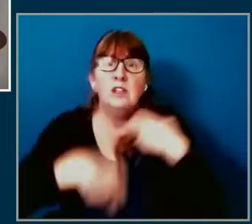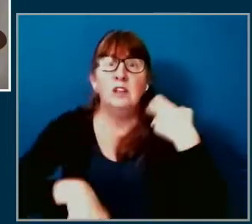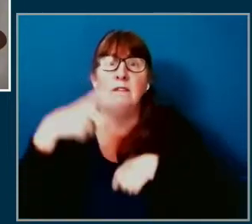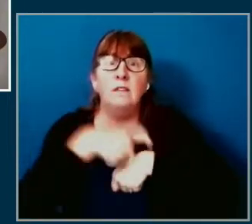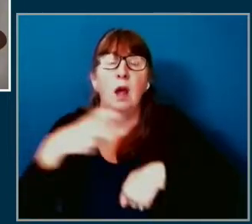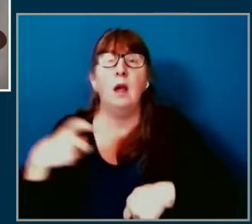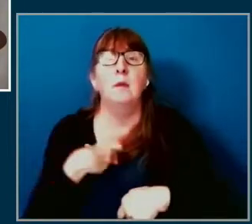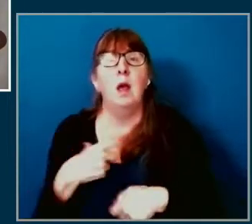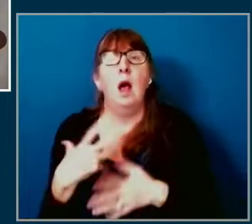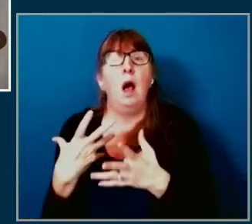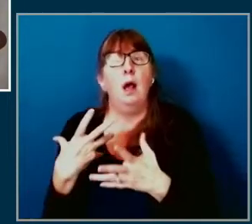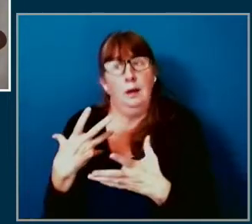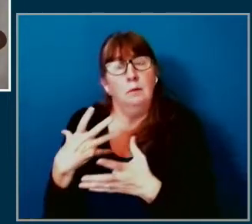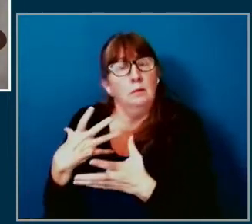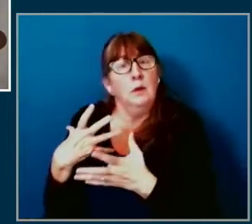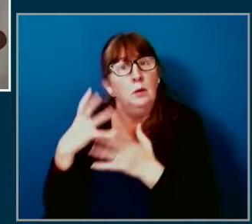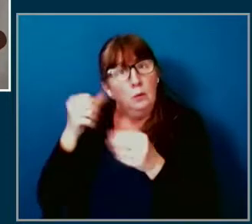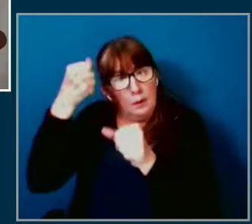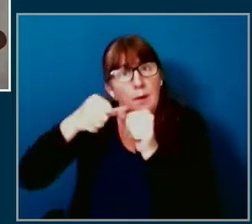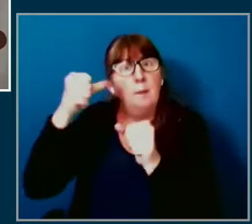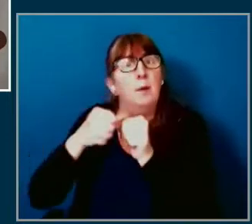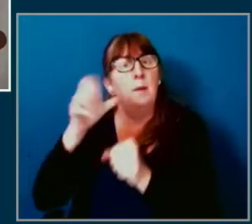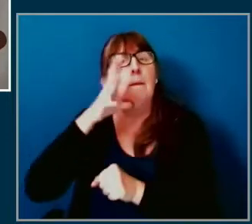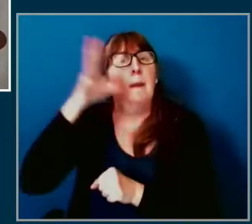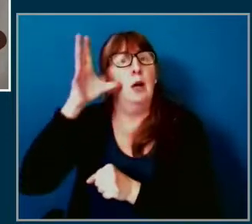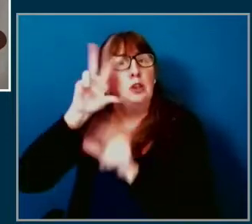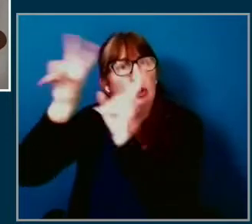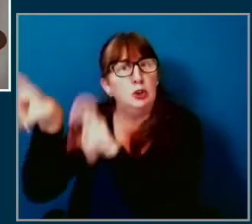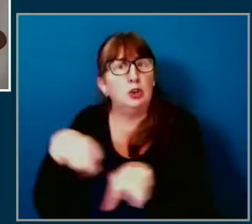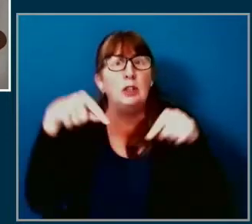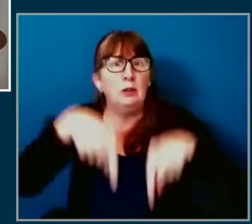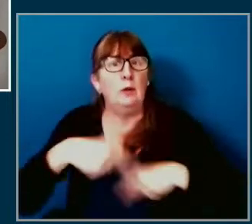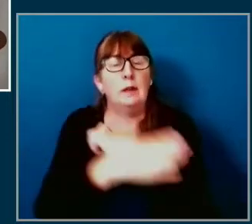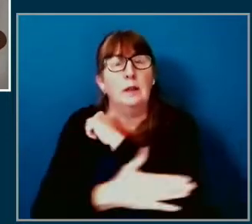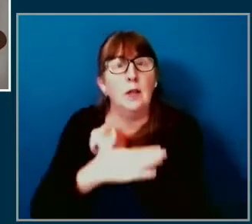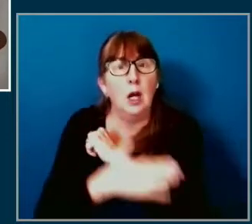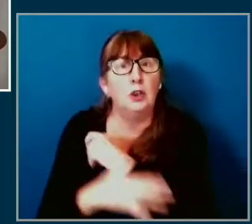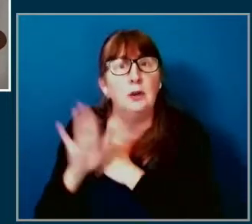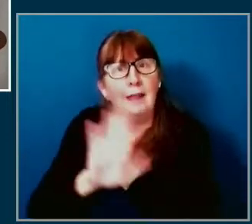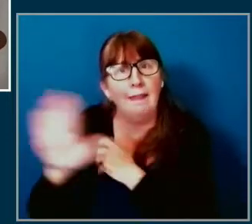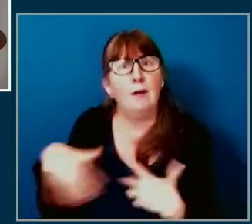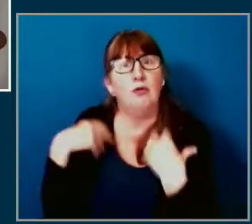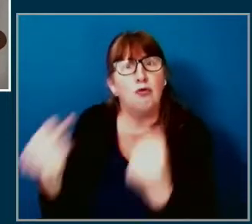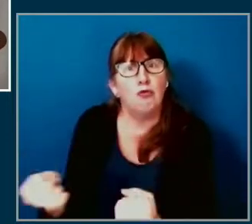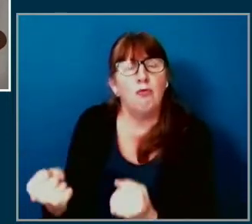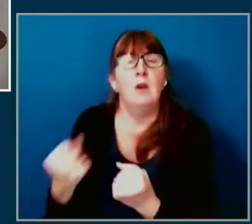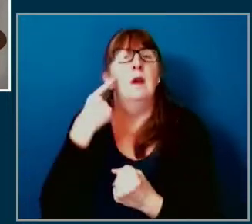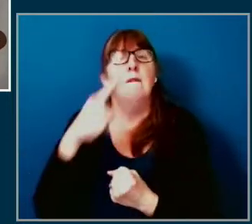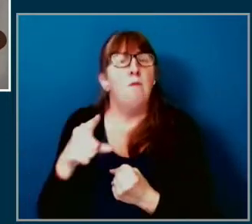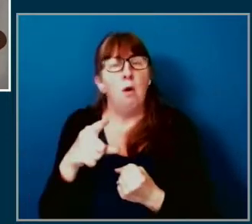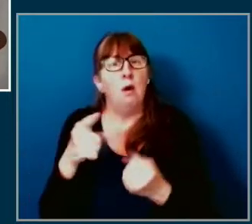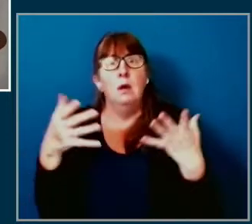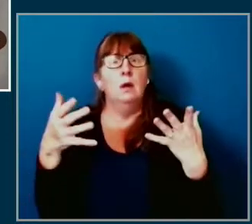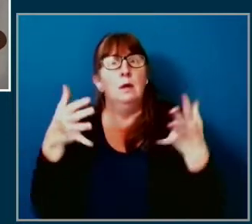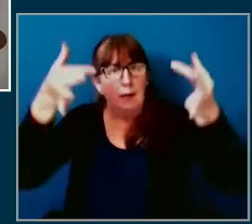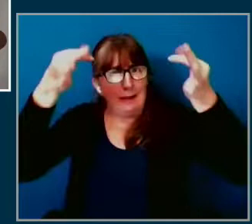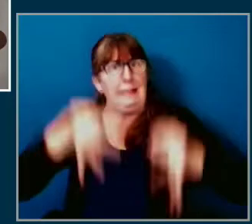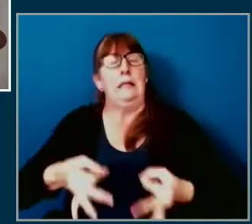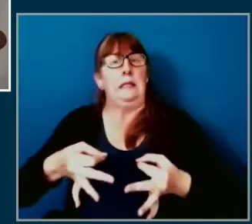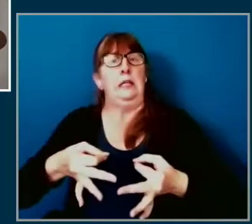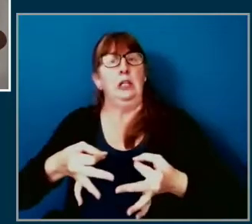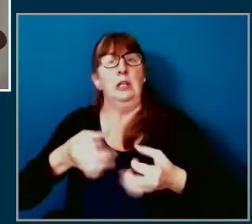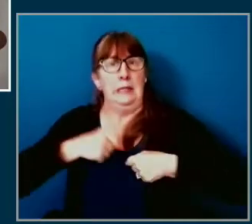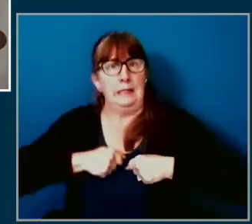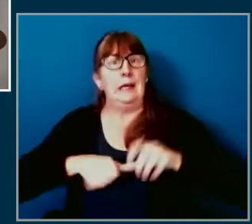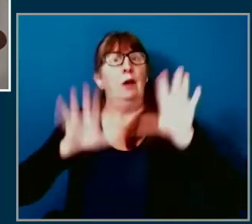of my parents' journey to this country, an extraordinary courage it took to make that faithful decision and sacrifice.